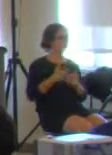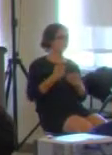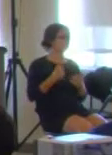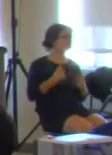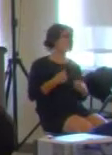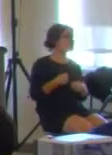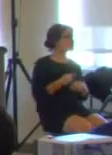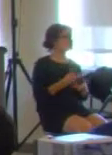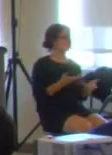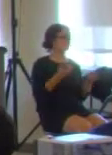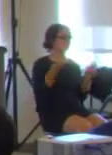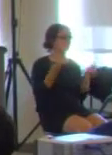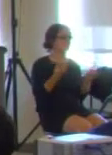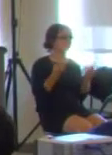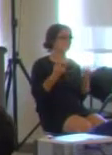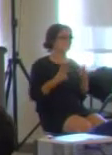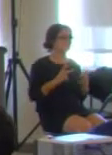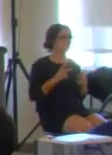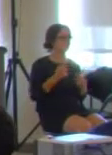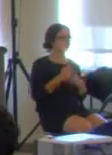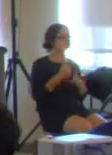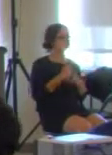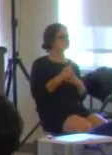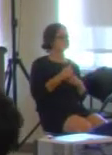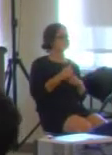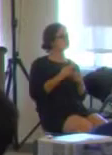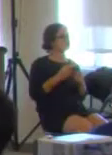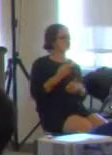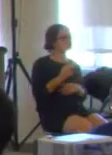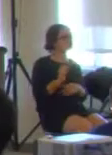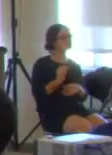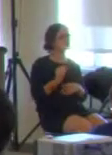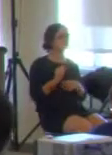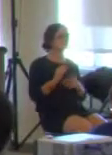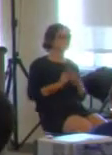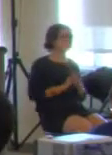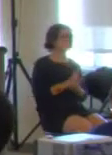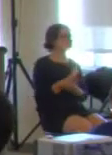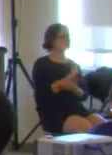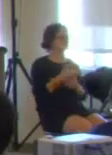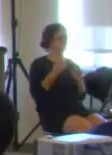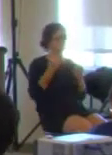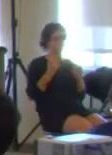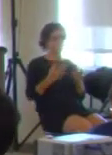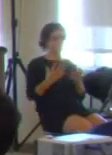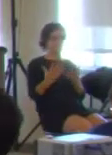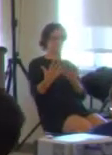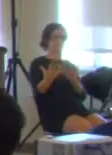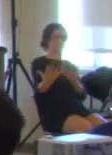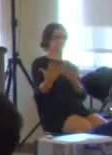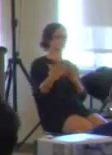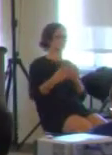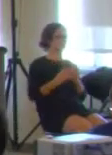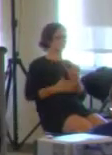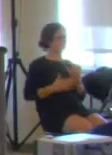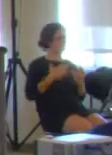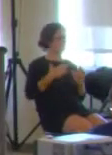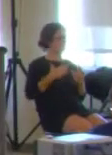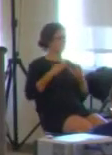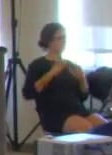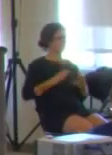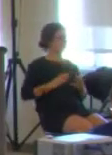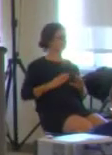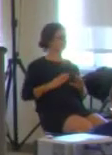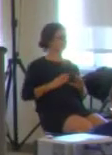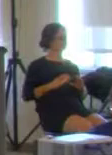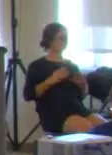people who are in secondary education and colleges. I have so many student clients that I